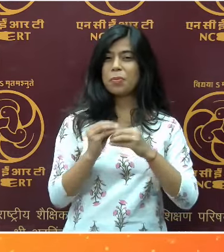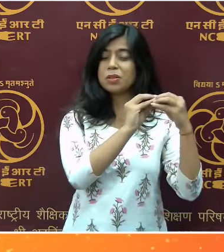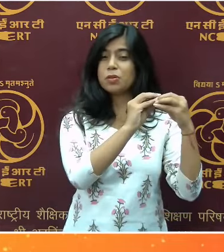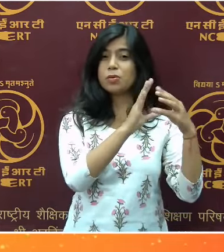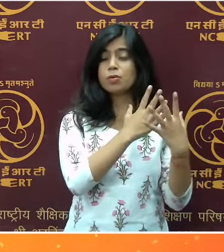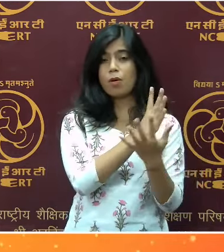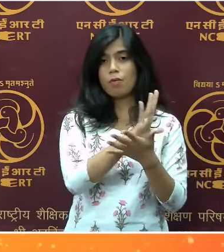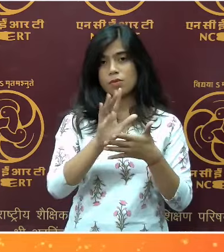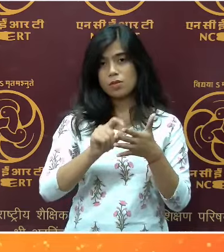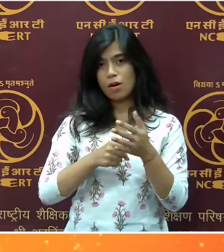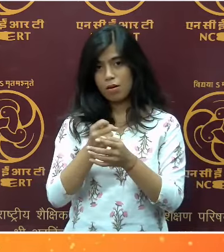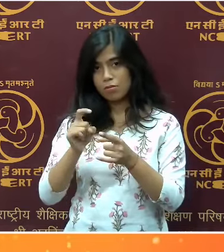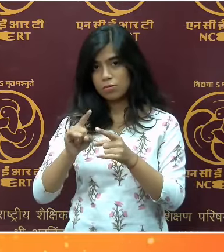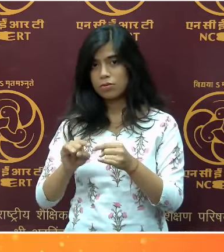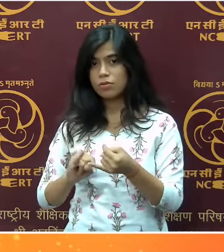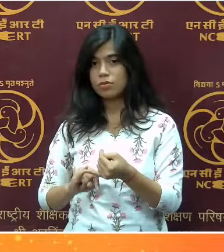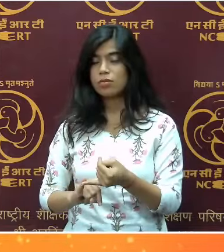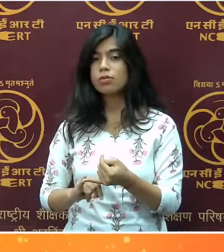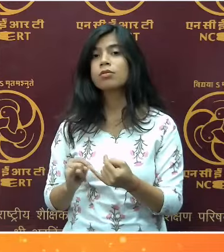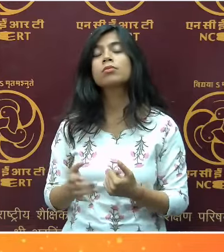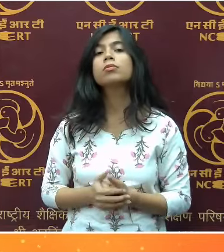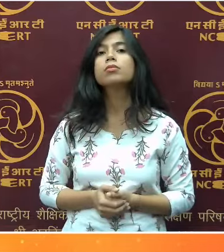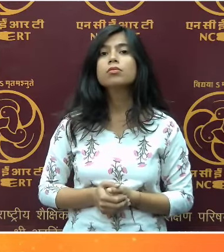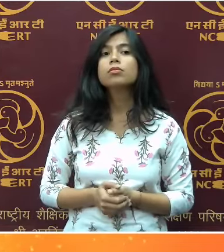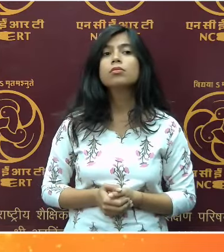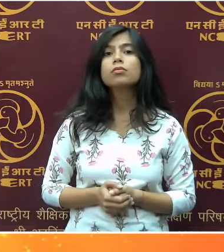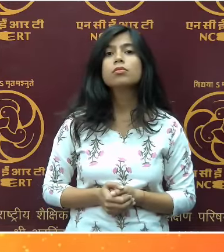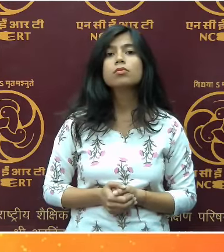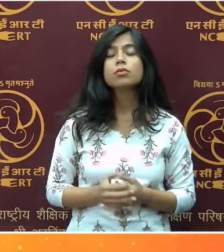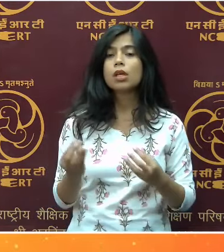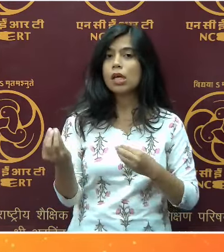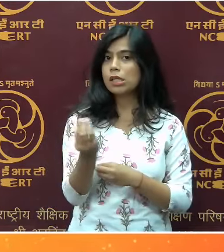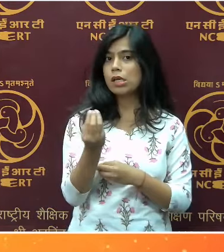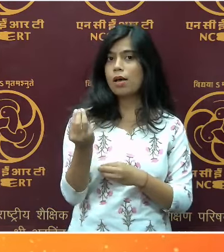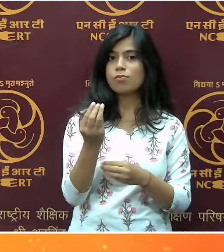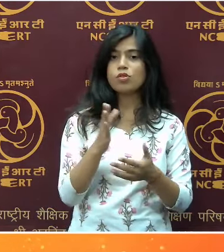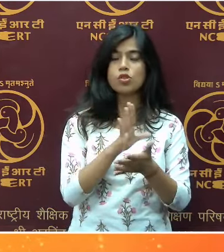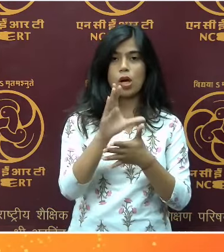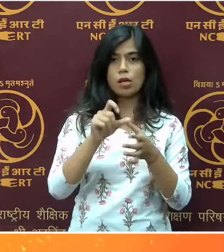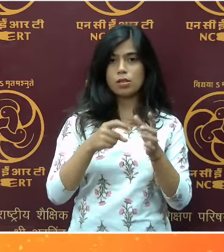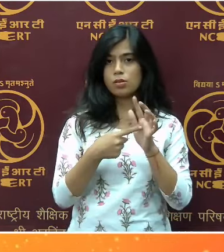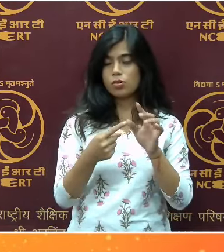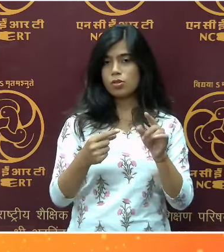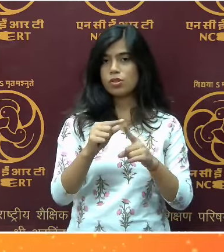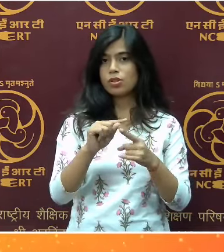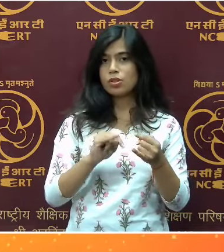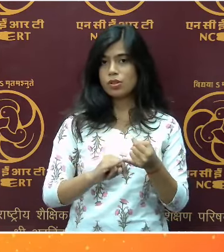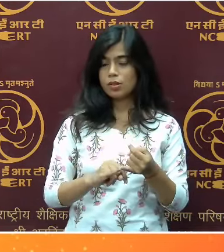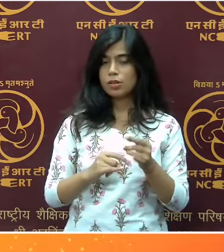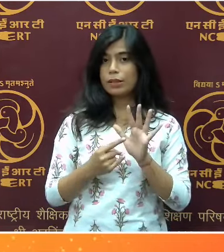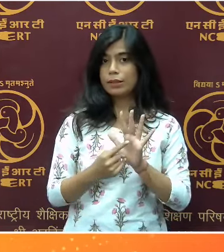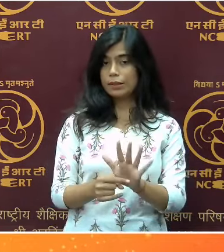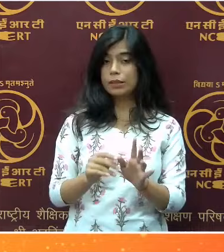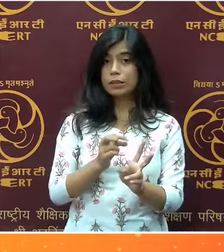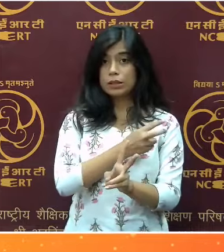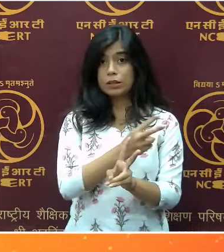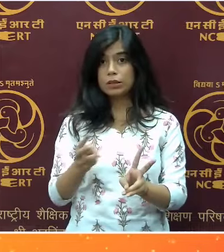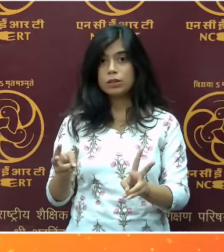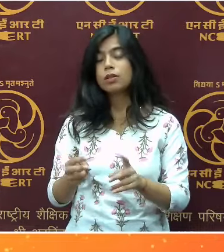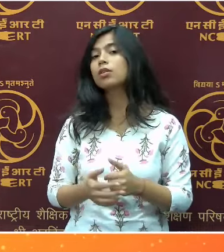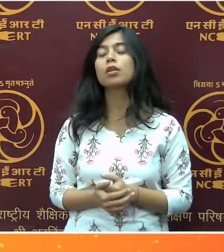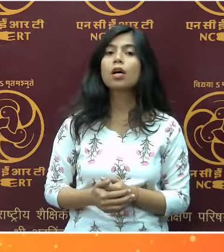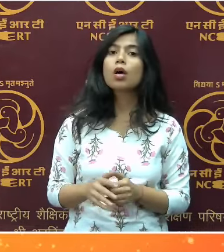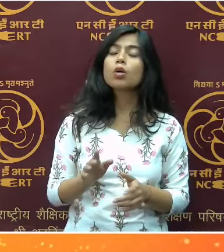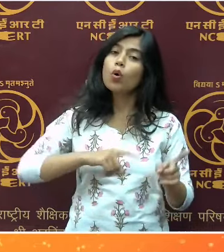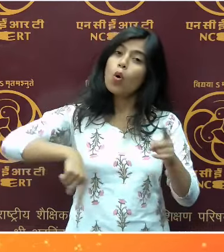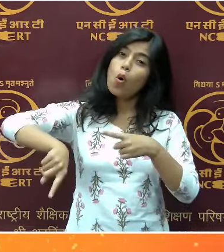Let us consider, I will display some of the charges in that balloon. So each charge has some